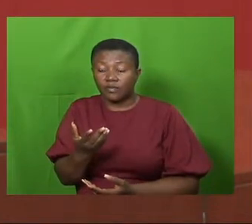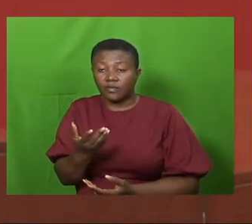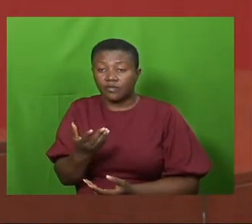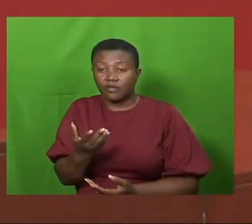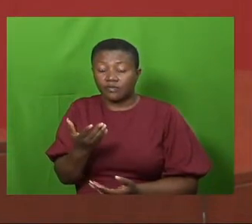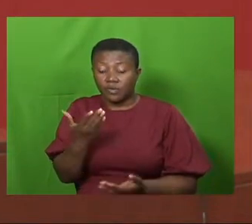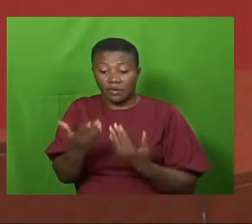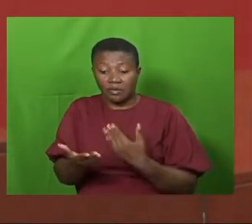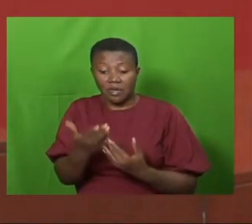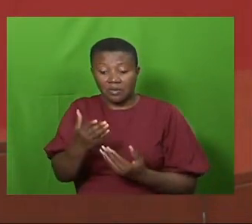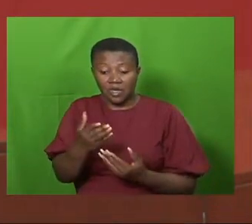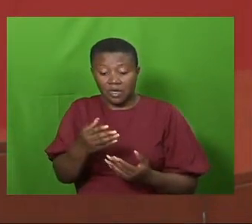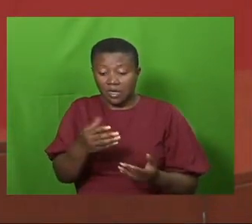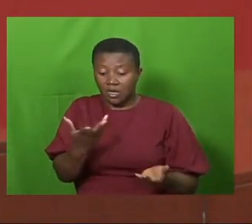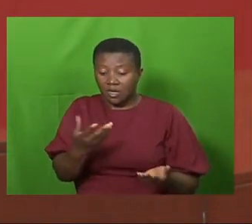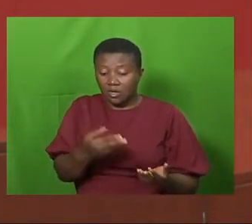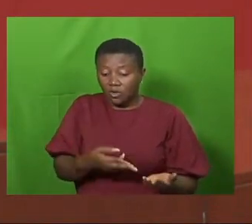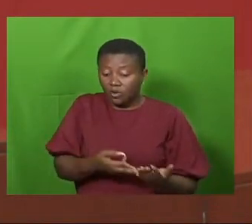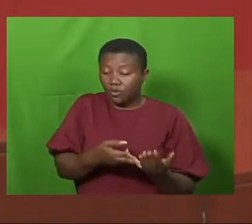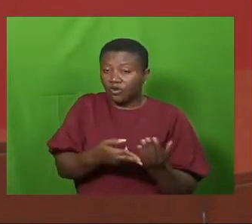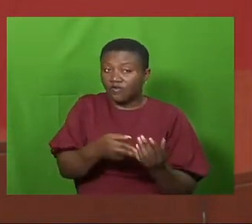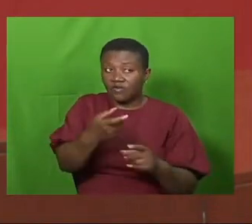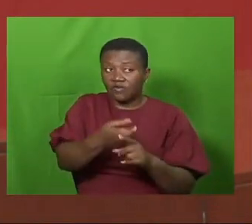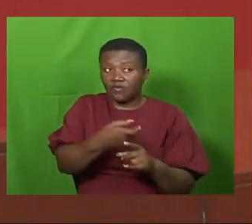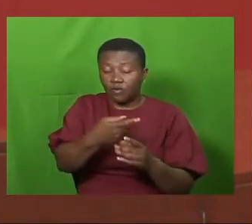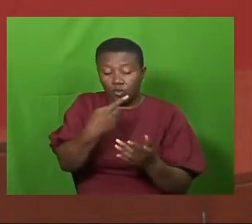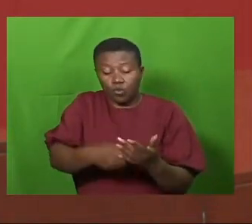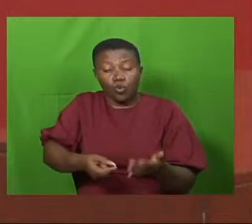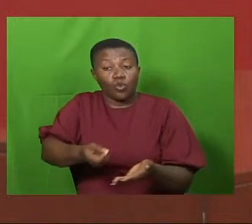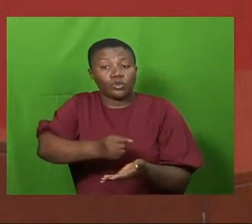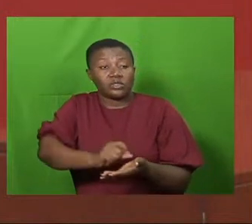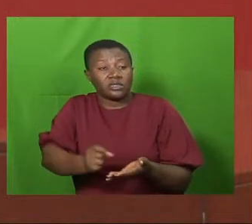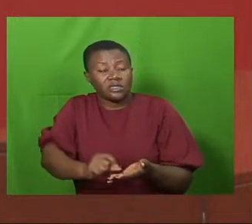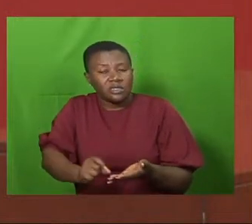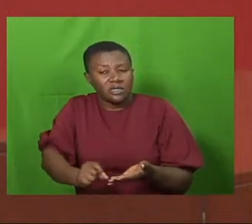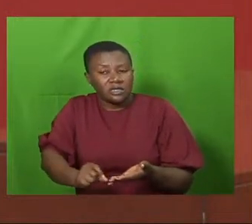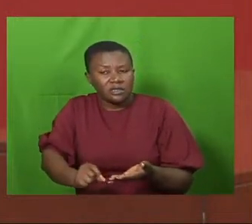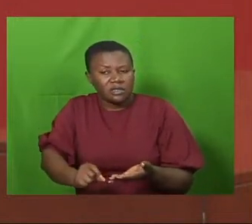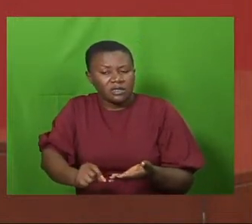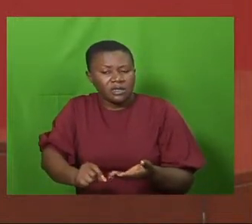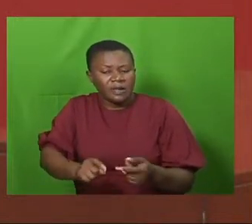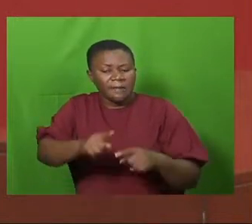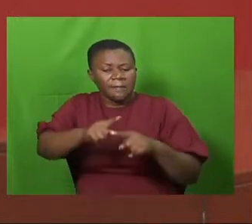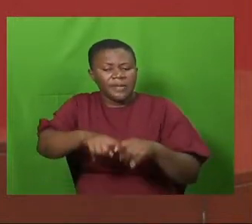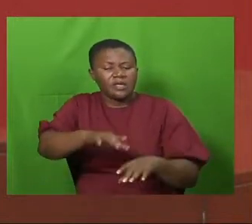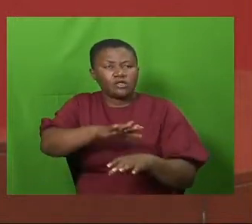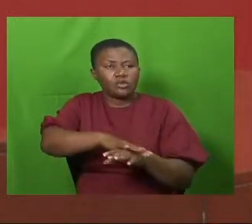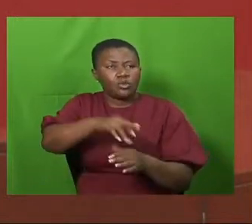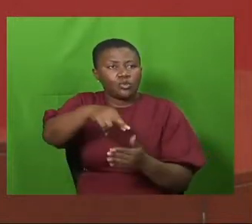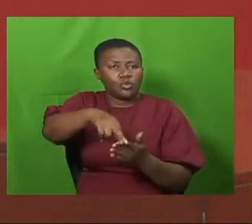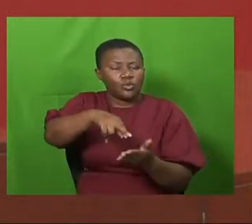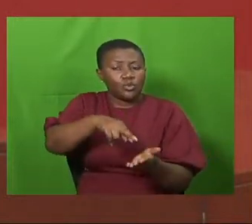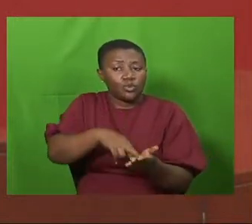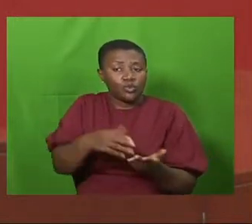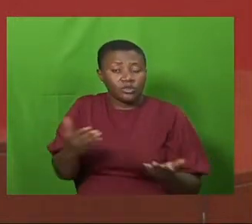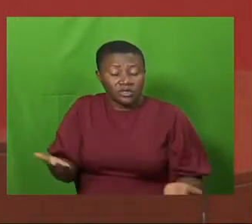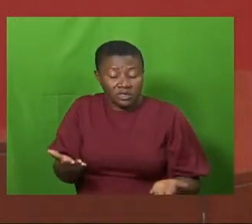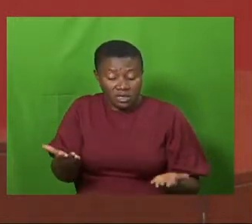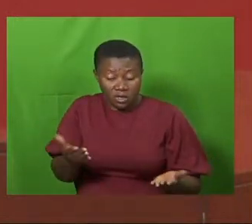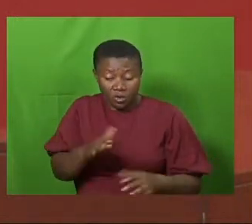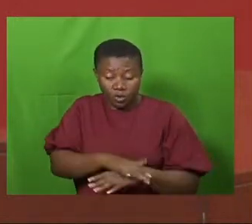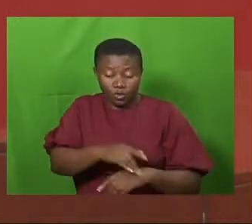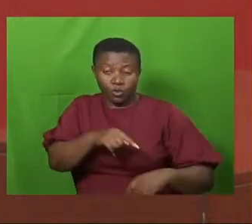the written statement, but per the rules of engagement on